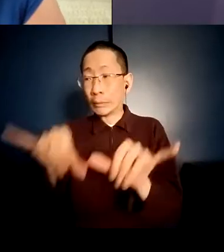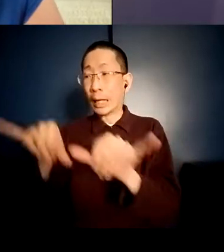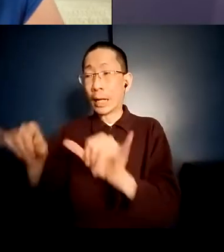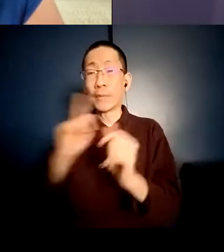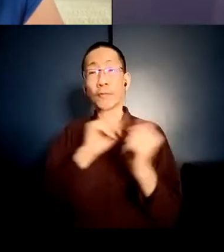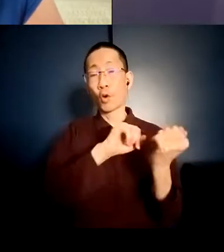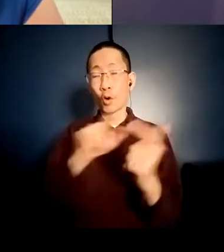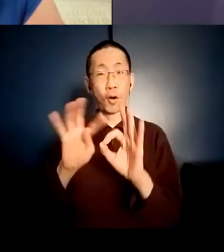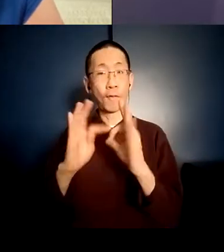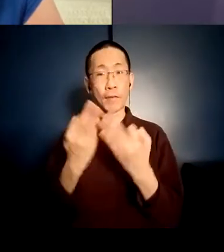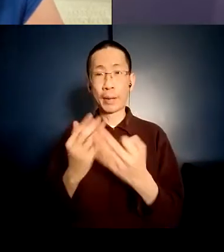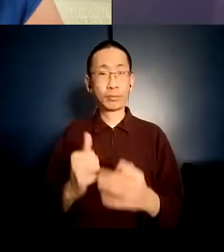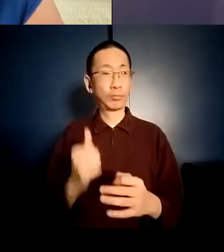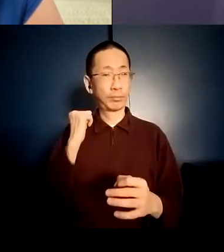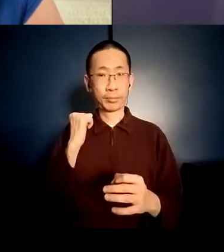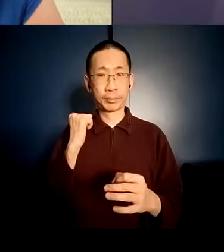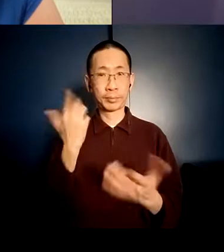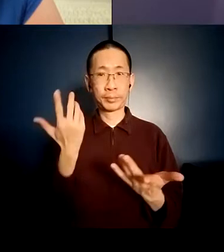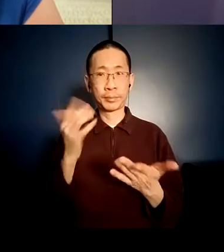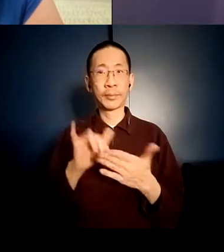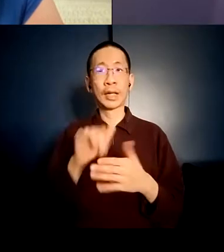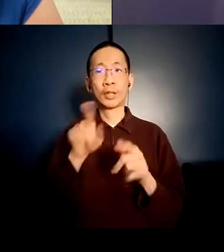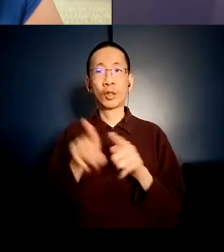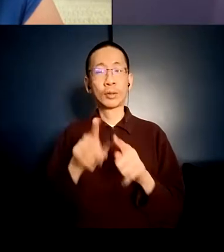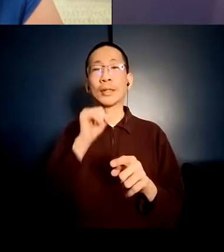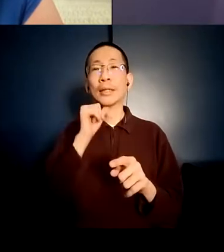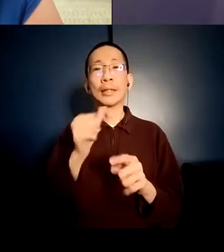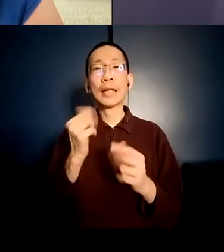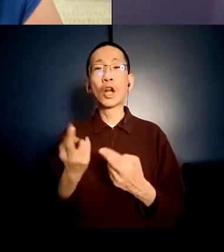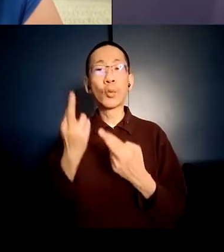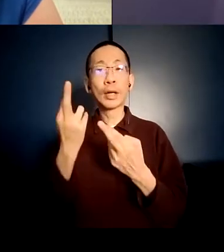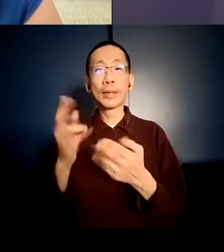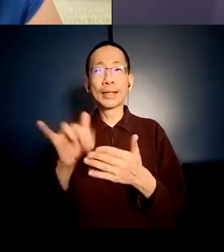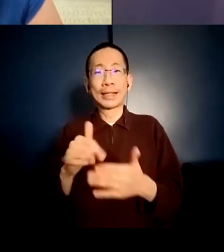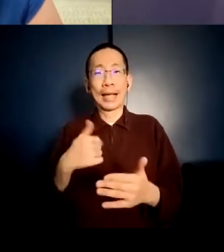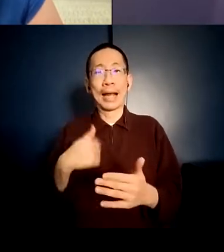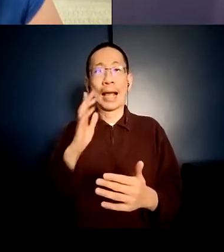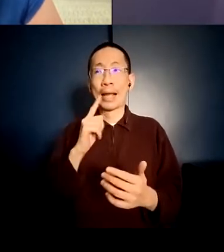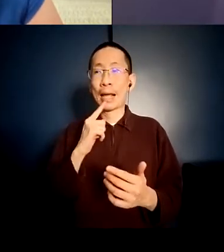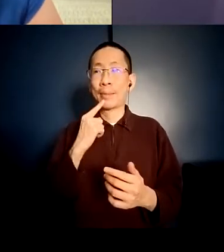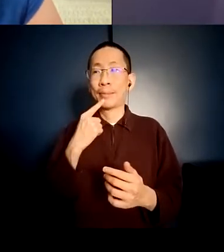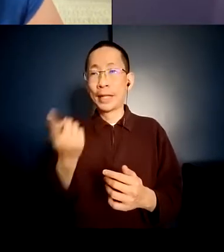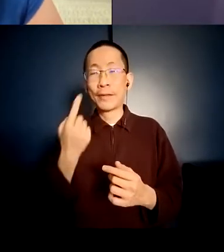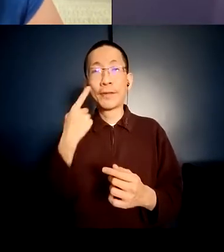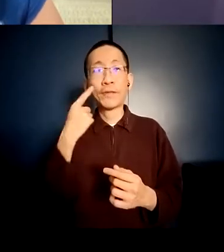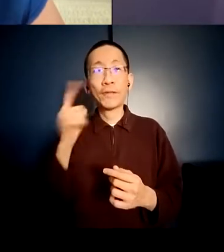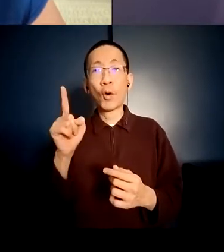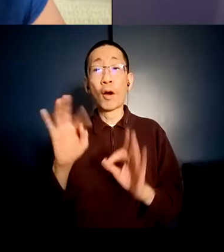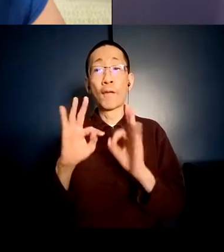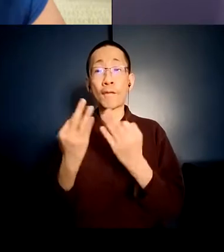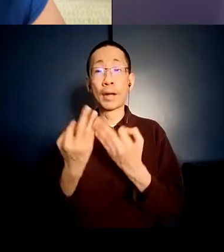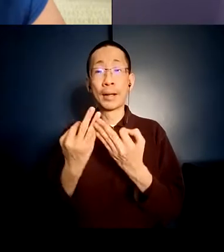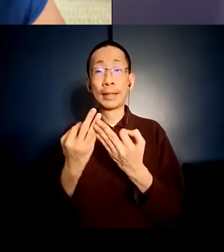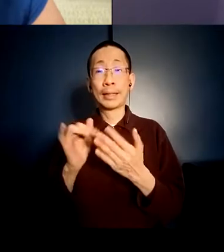family. And it's also not a recommendation that I am giving for families that I'm